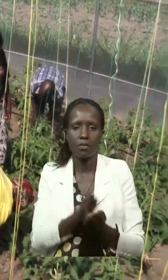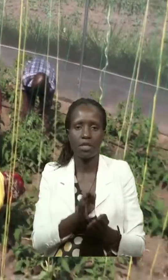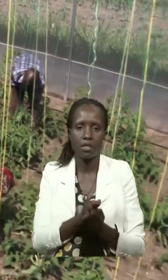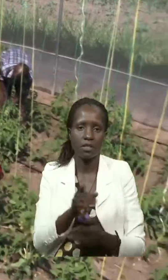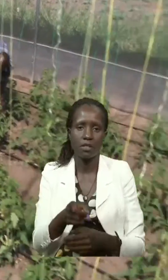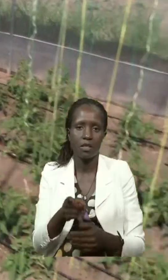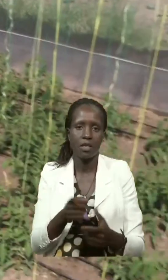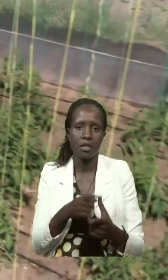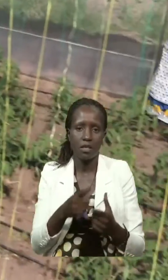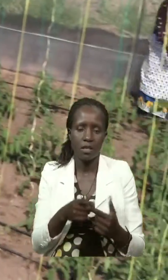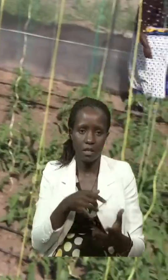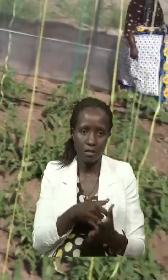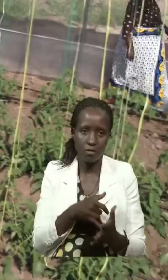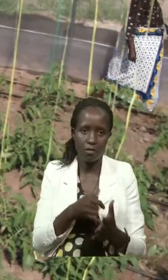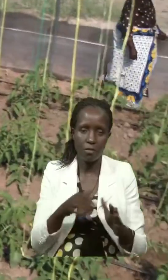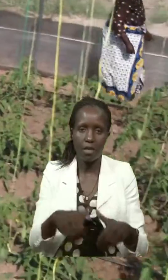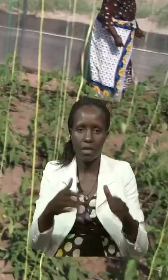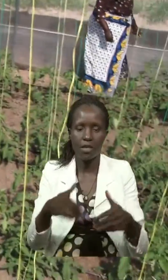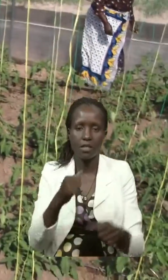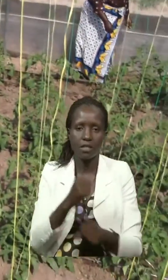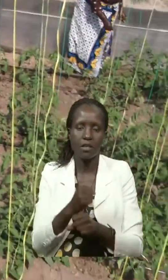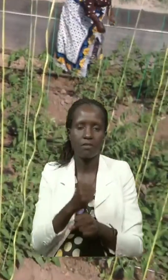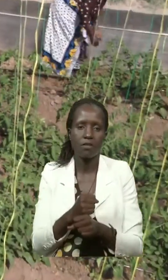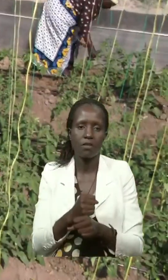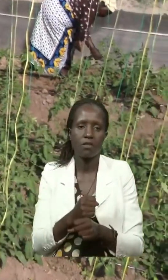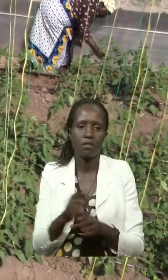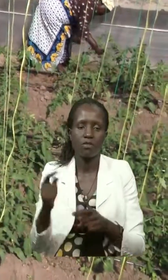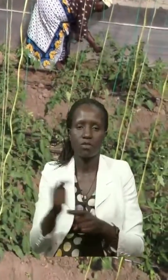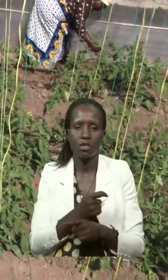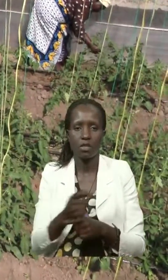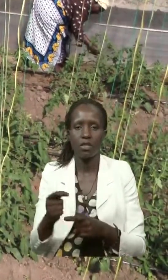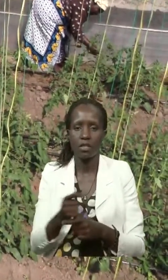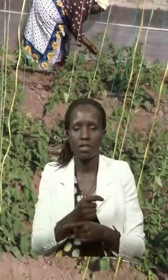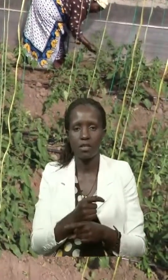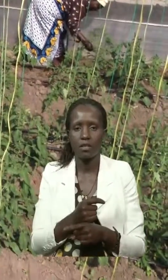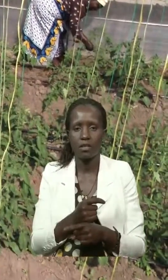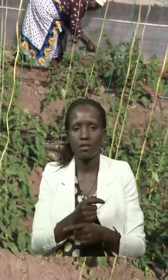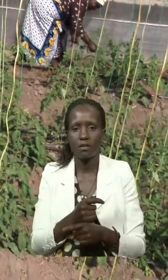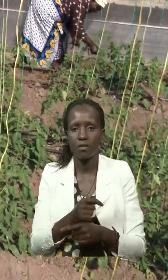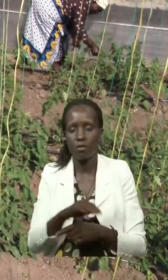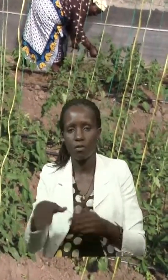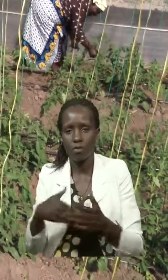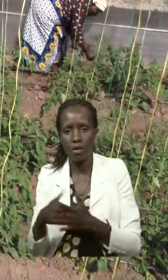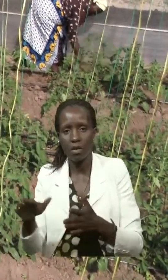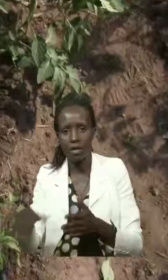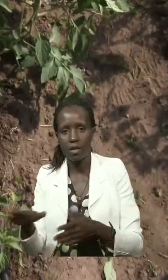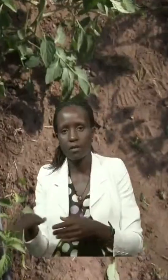maintenance. And then we also involve the agriculture staff to do the training on the agronomic